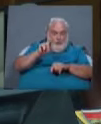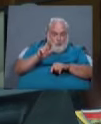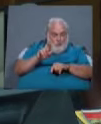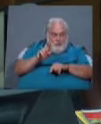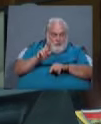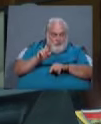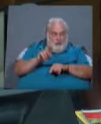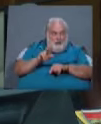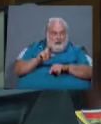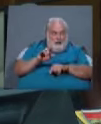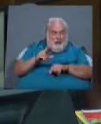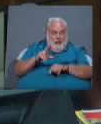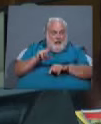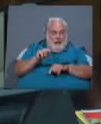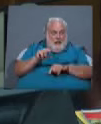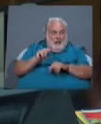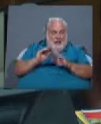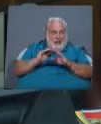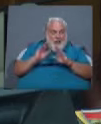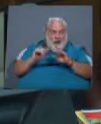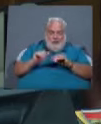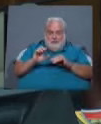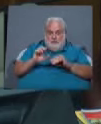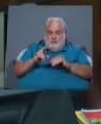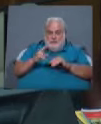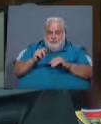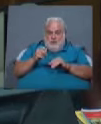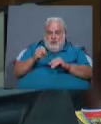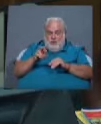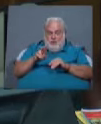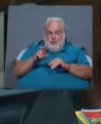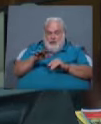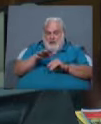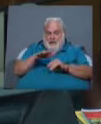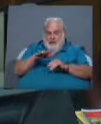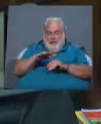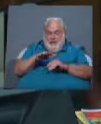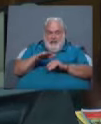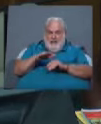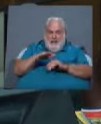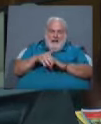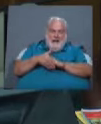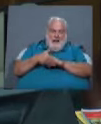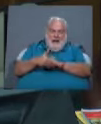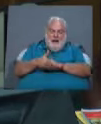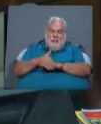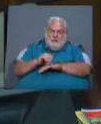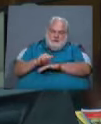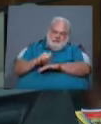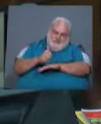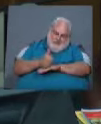it's kind of the same area they've gone into. It was a stabilizing factor in that area.